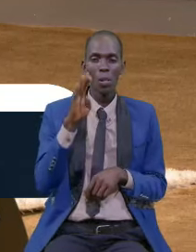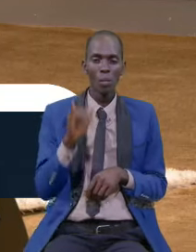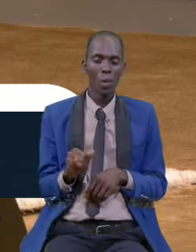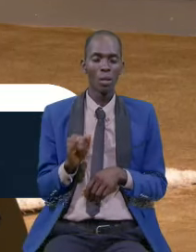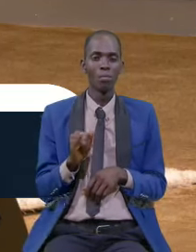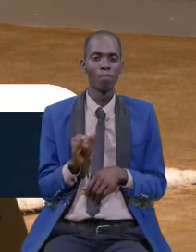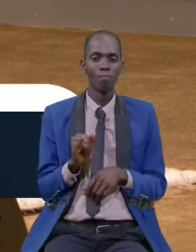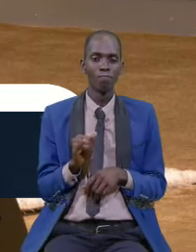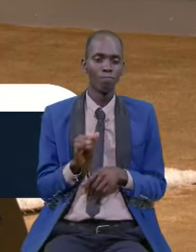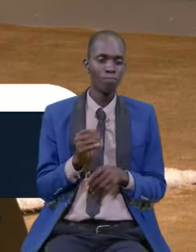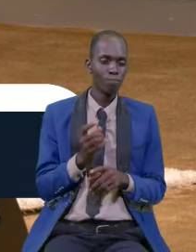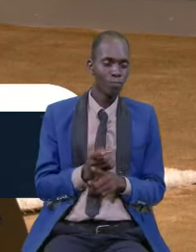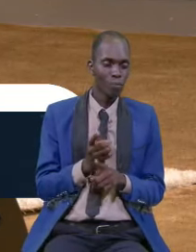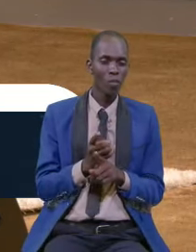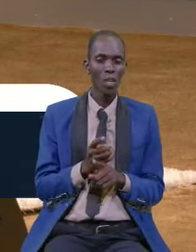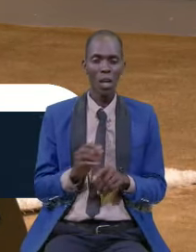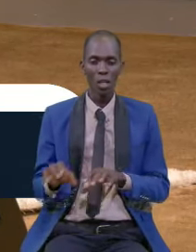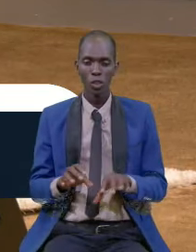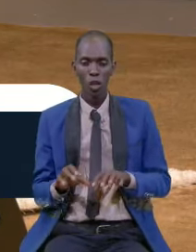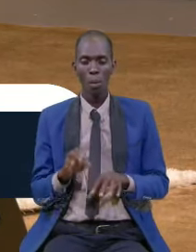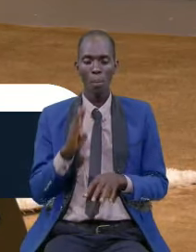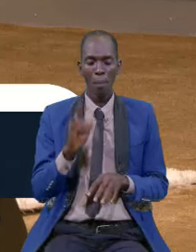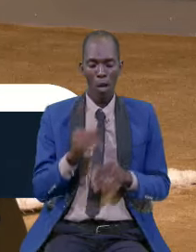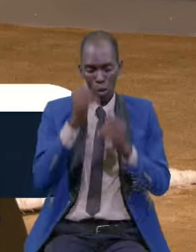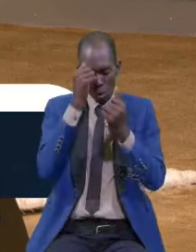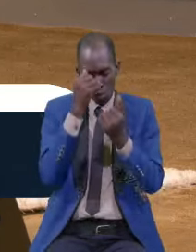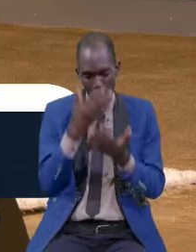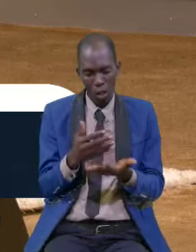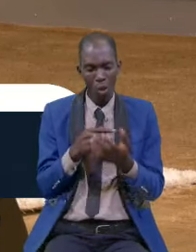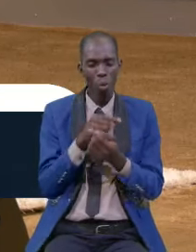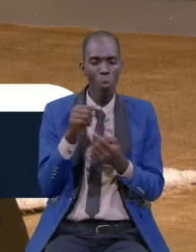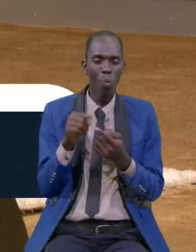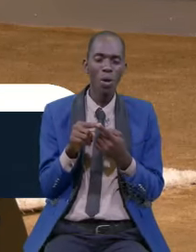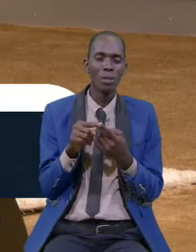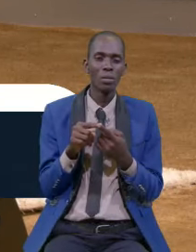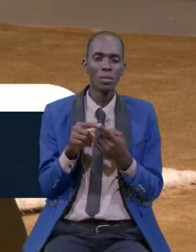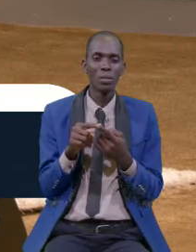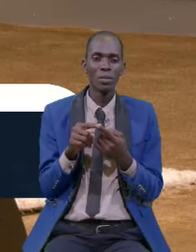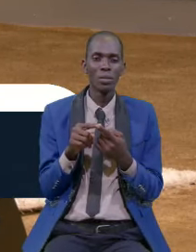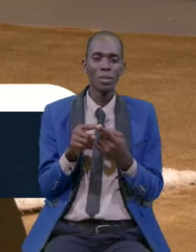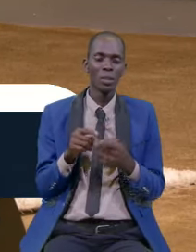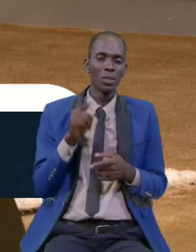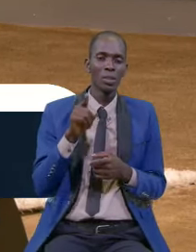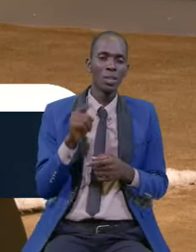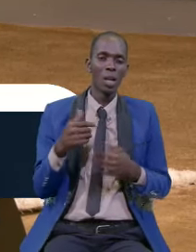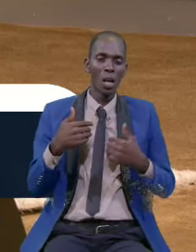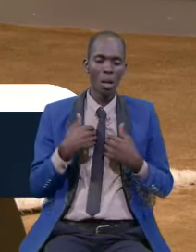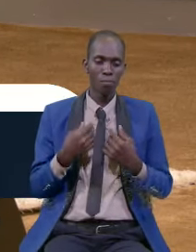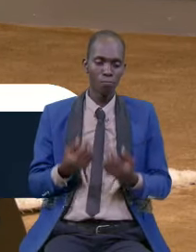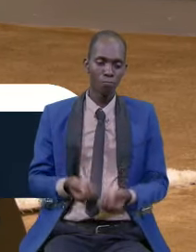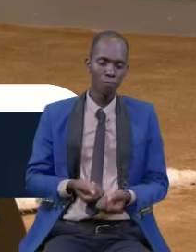action, by obedience, when he had offered Isaac, his